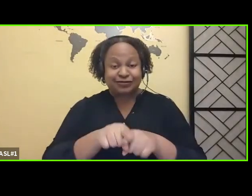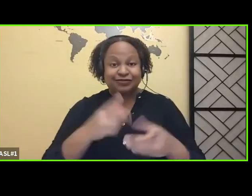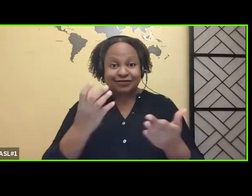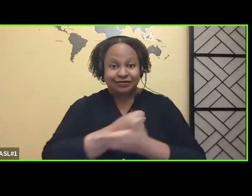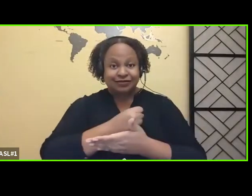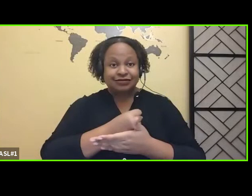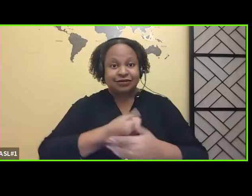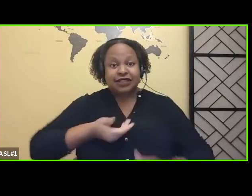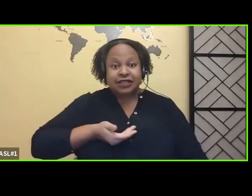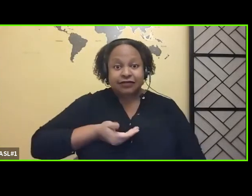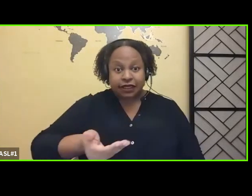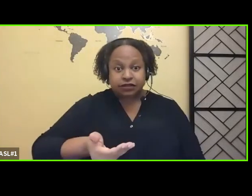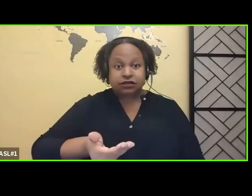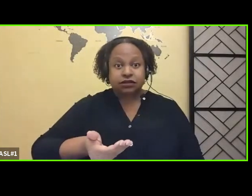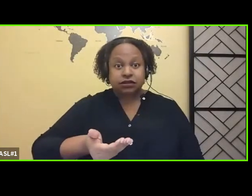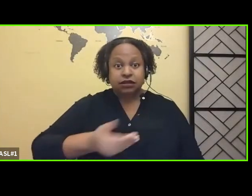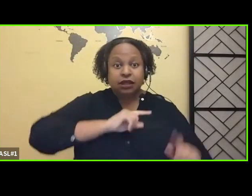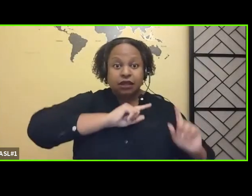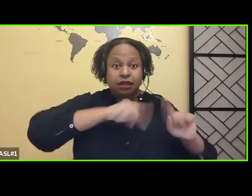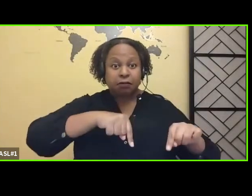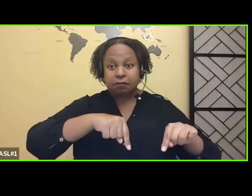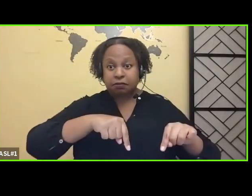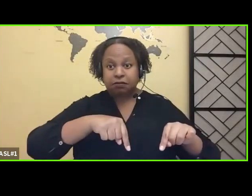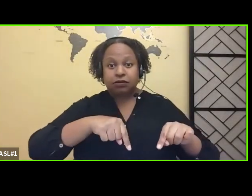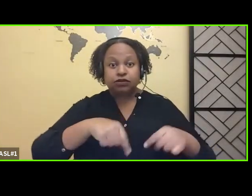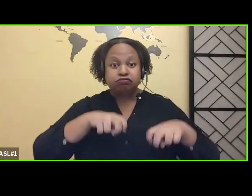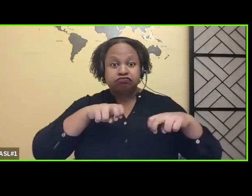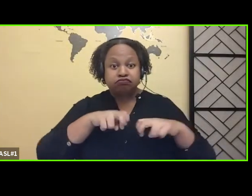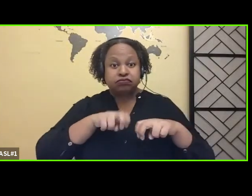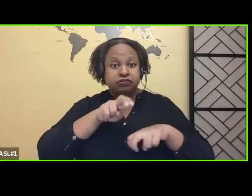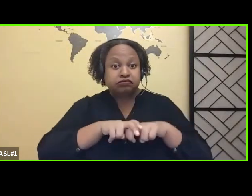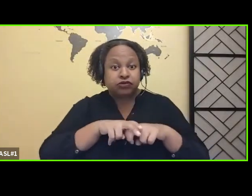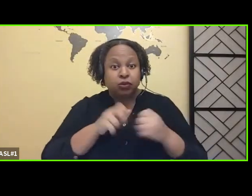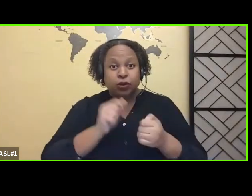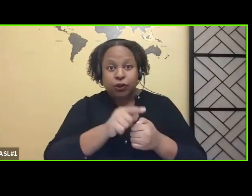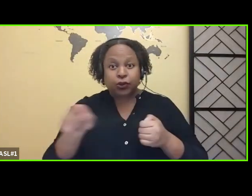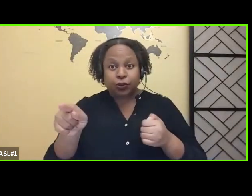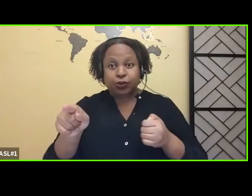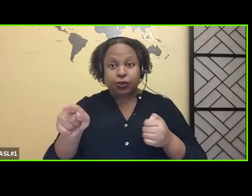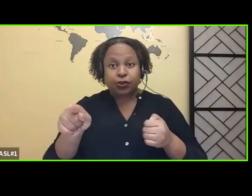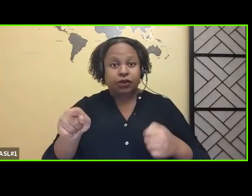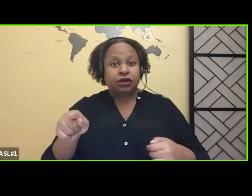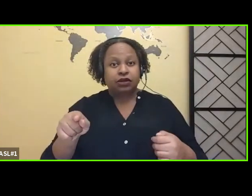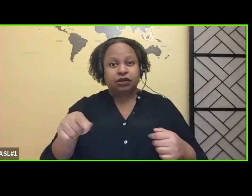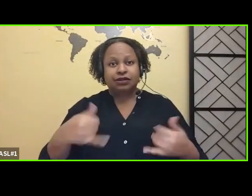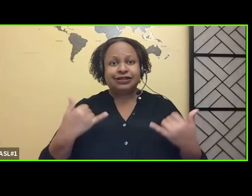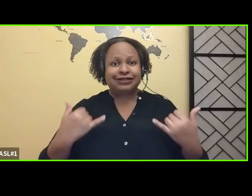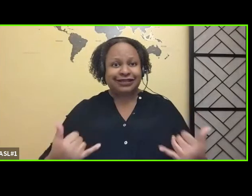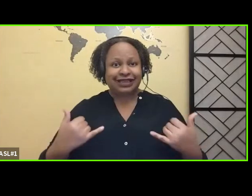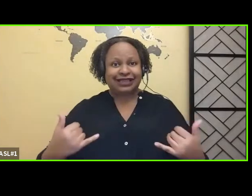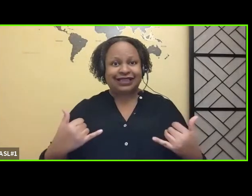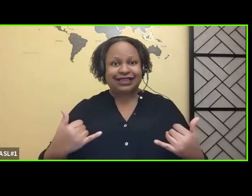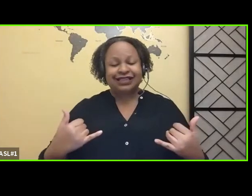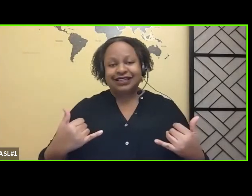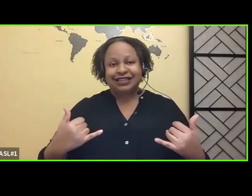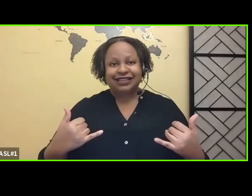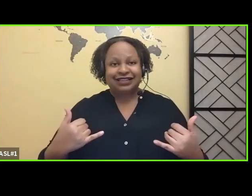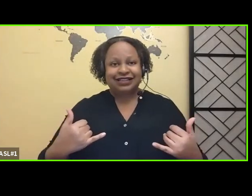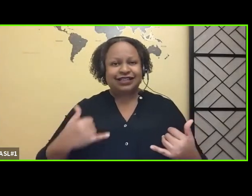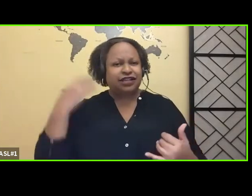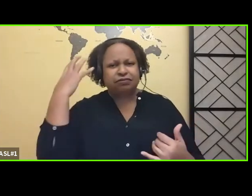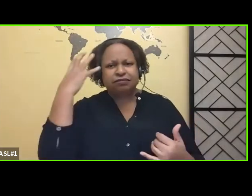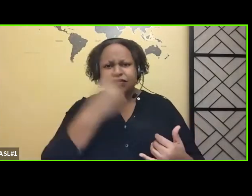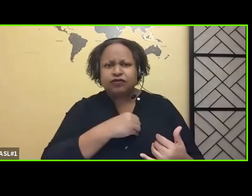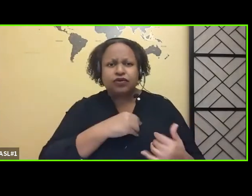the invitation that I was given here to come and sit with you for, you know, with this beautiful, the Social